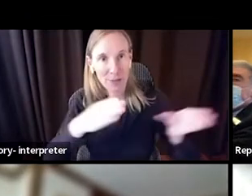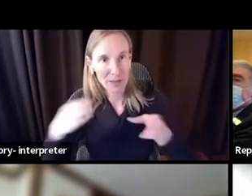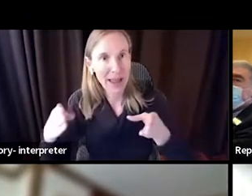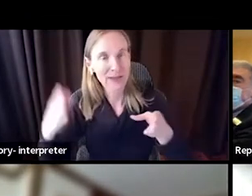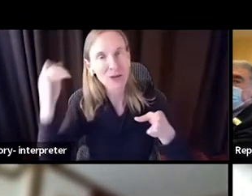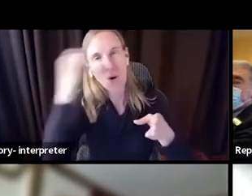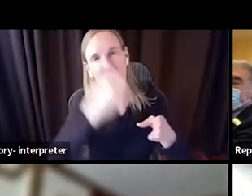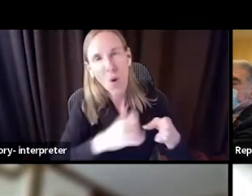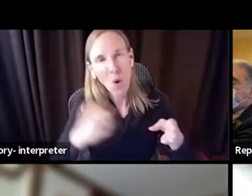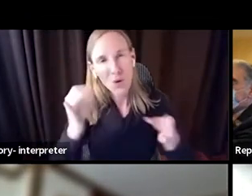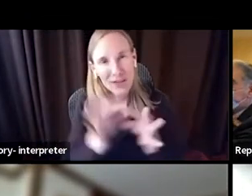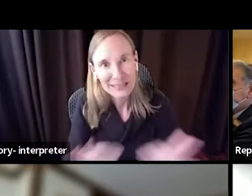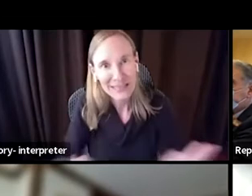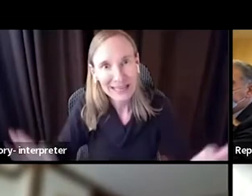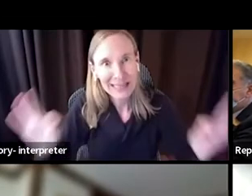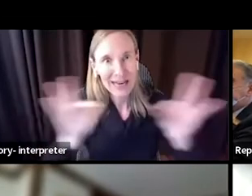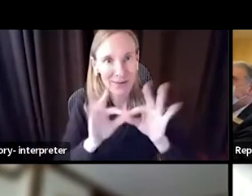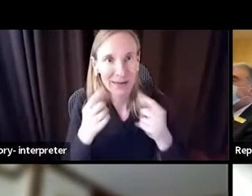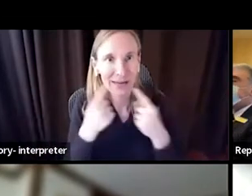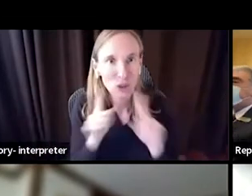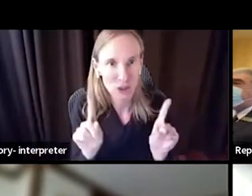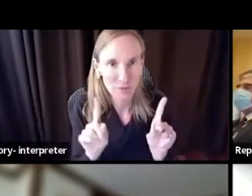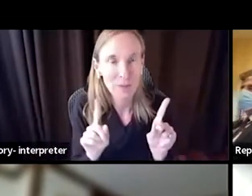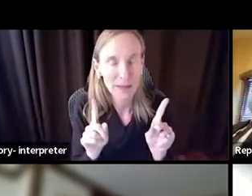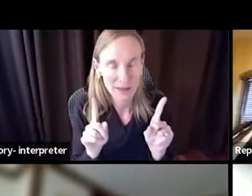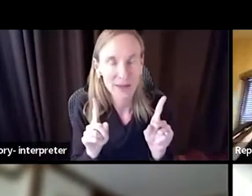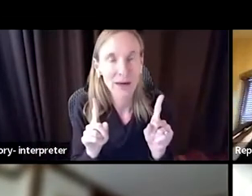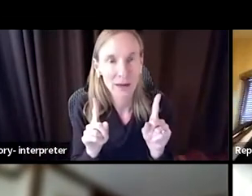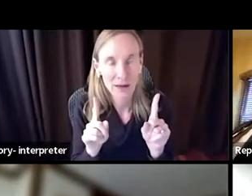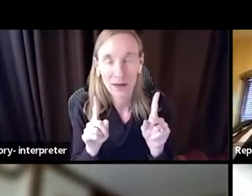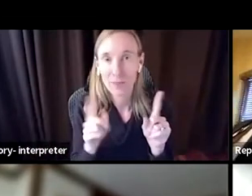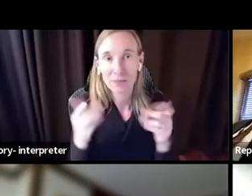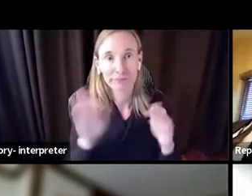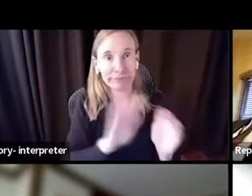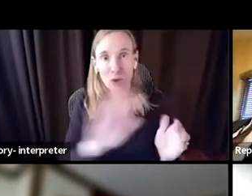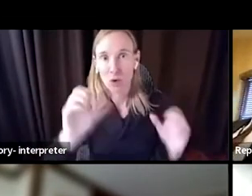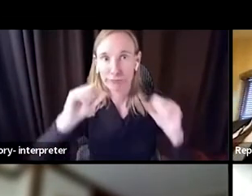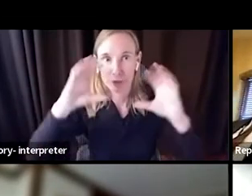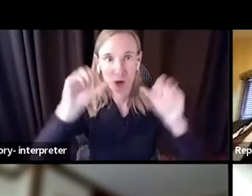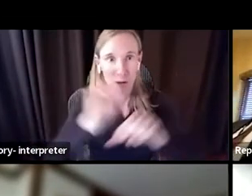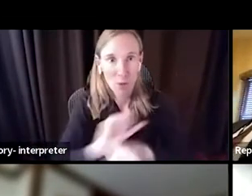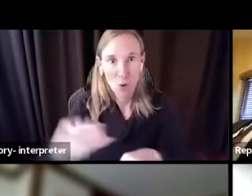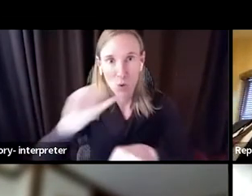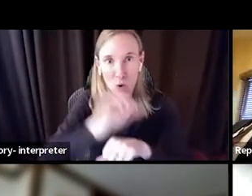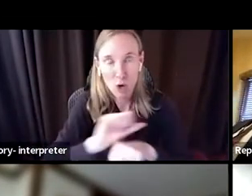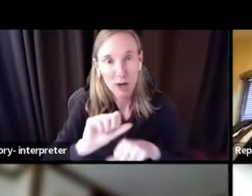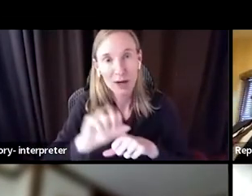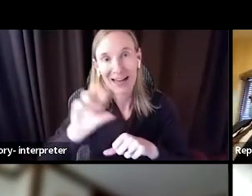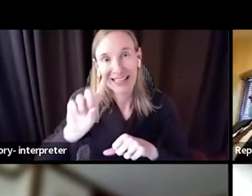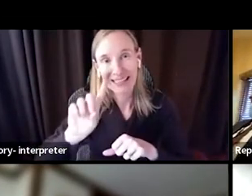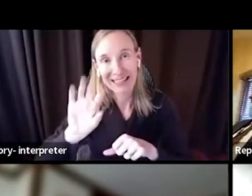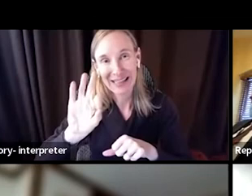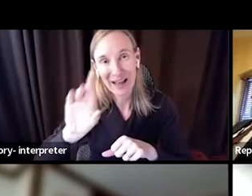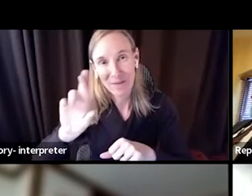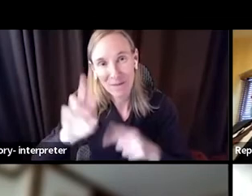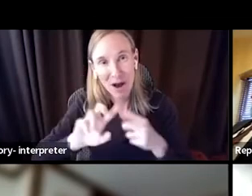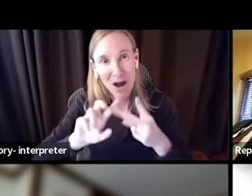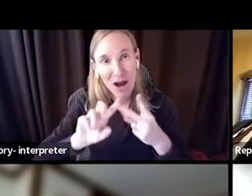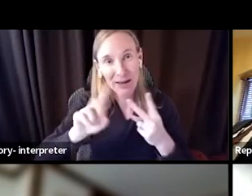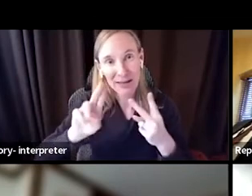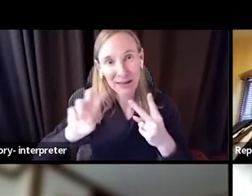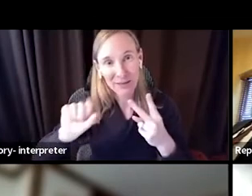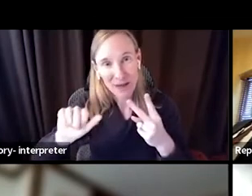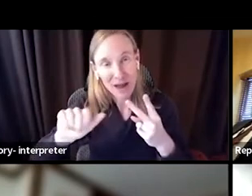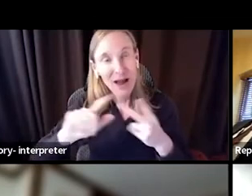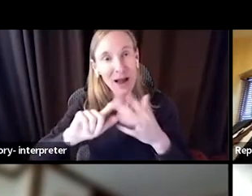And it's only been able to be achieved by the incredible work from the Department of Financial Regulation, from DEVA and others